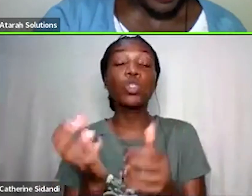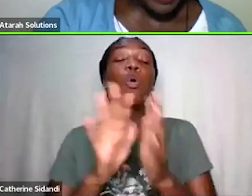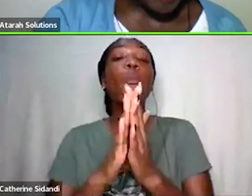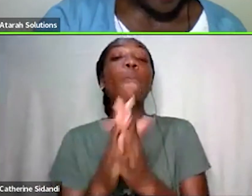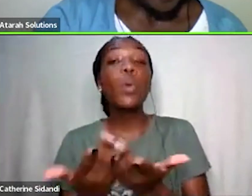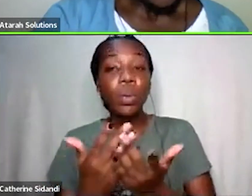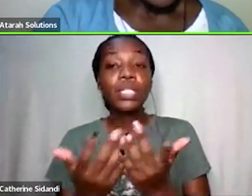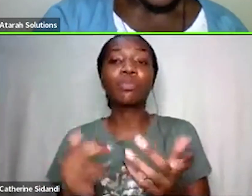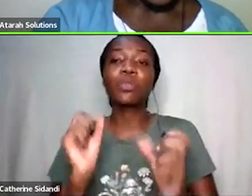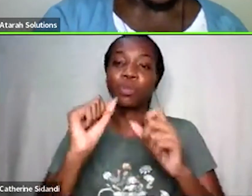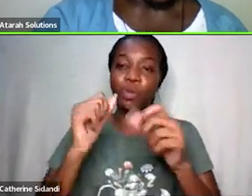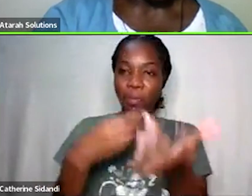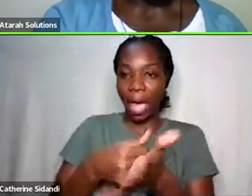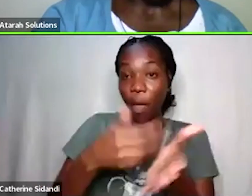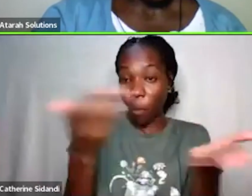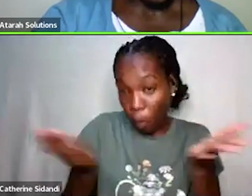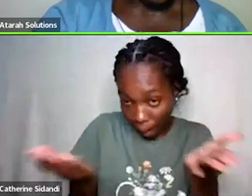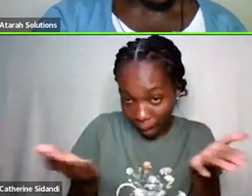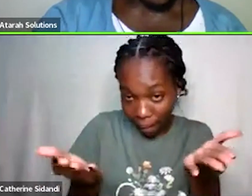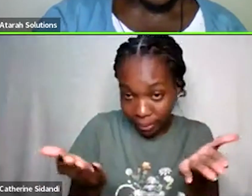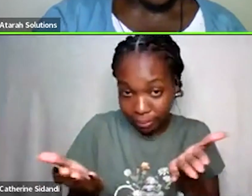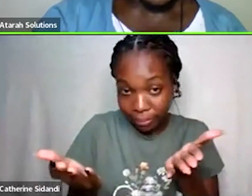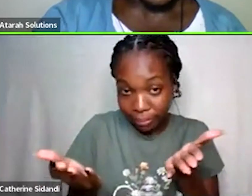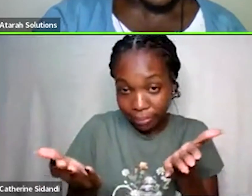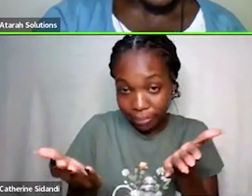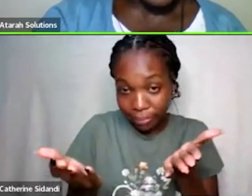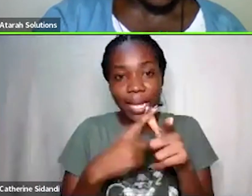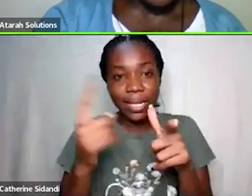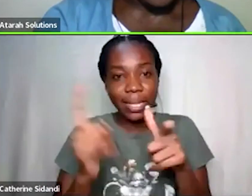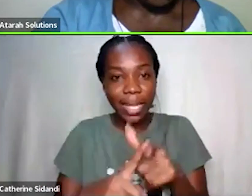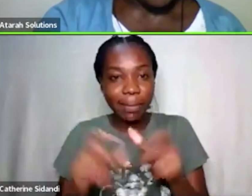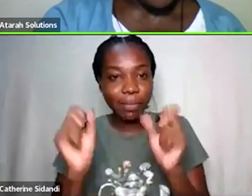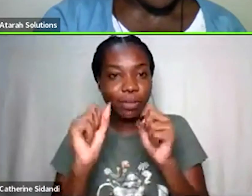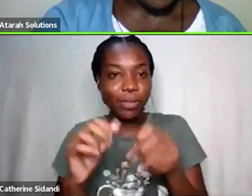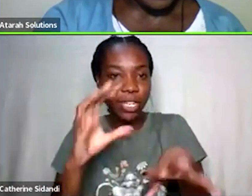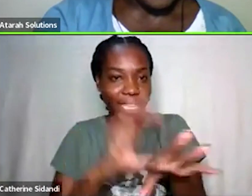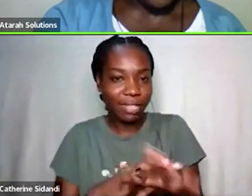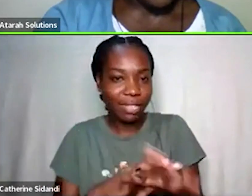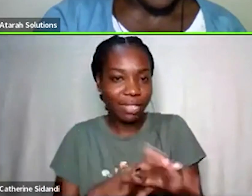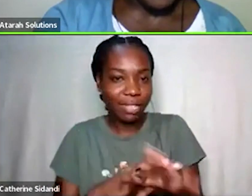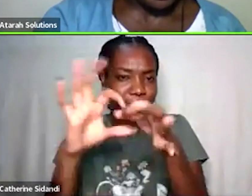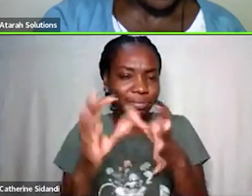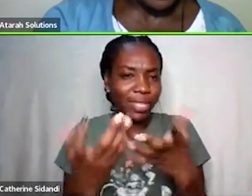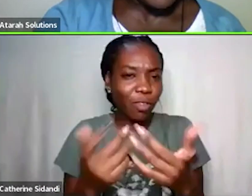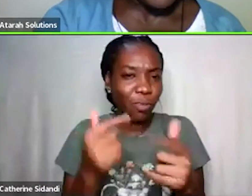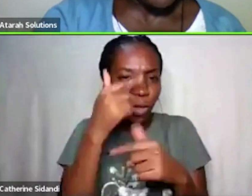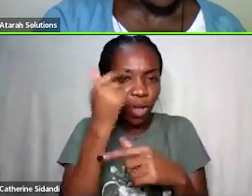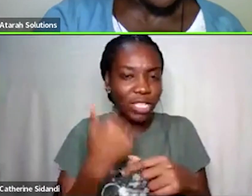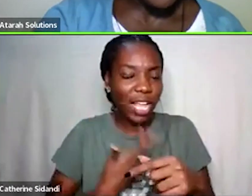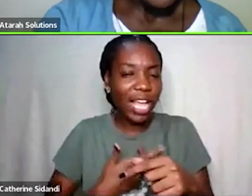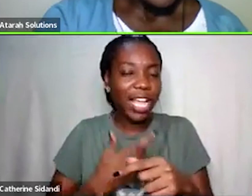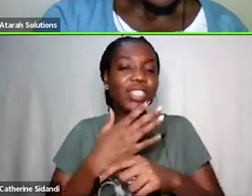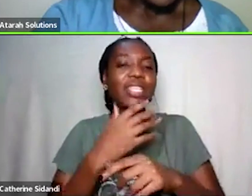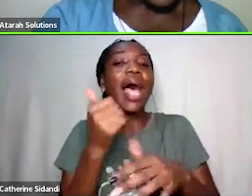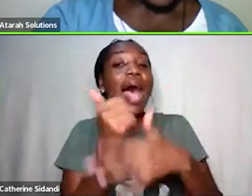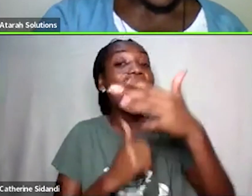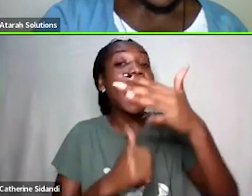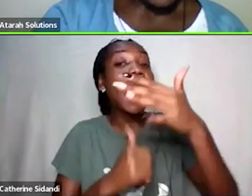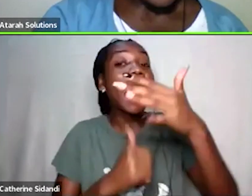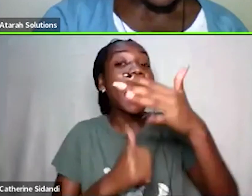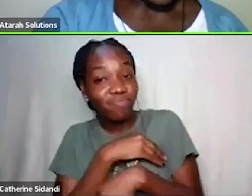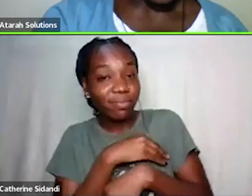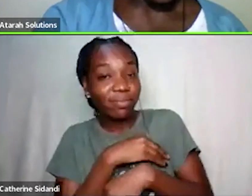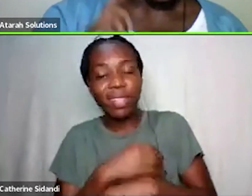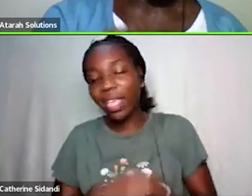can buy them. And of course, how we can get in touch with her, because we are definitely coming under her wings. Hey,